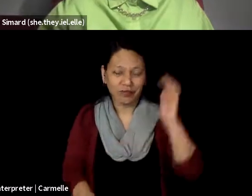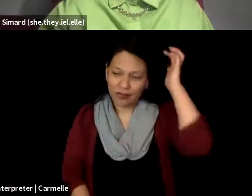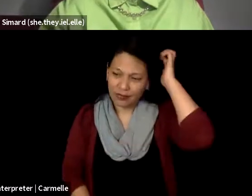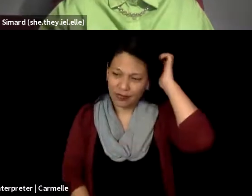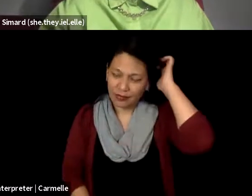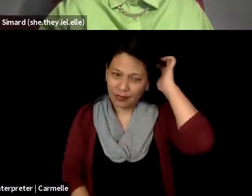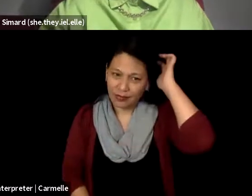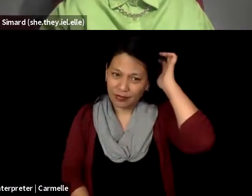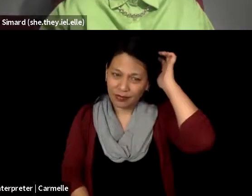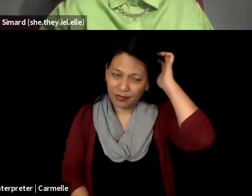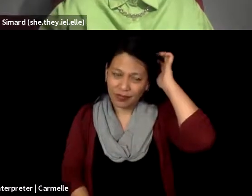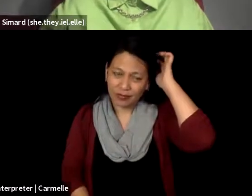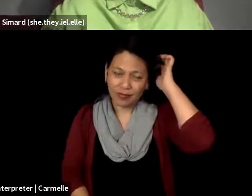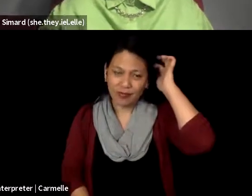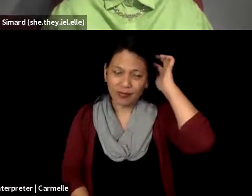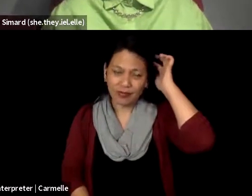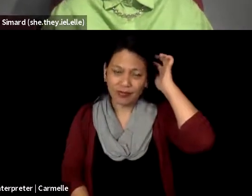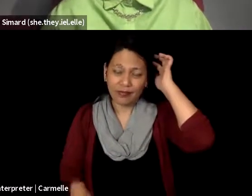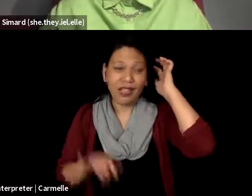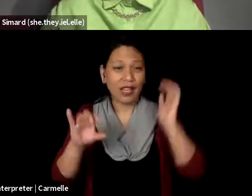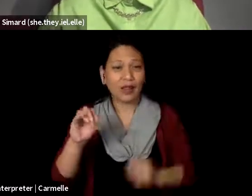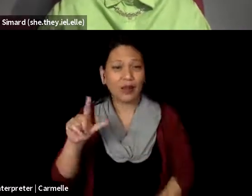Hi, Yolanda speaking. Yeah, I agree.